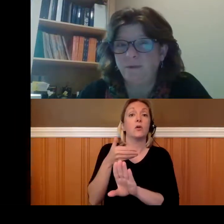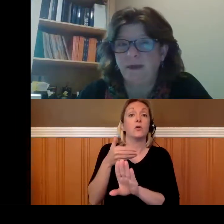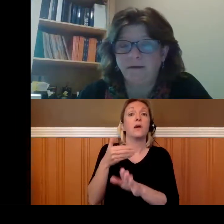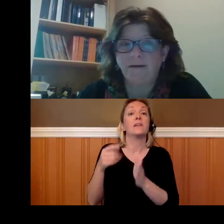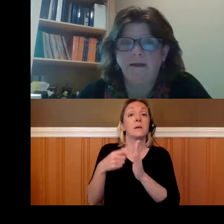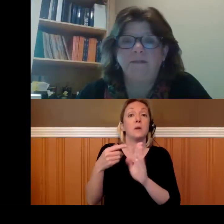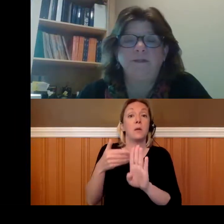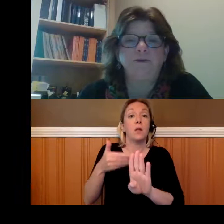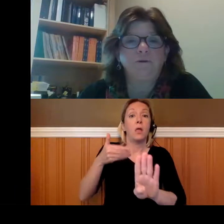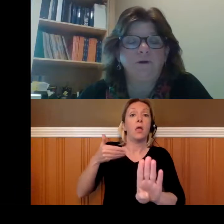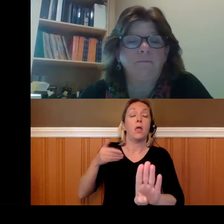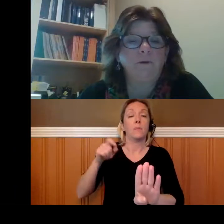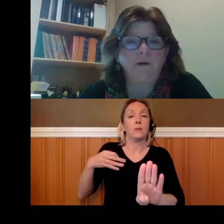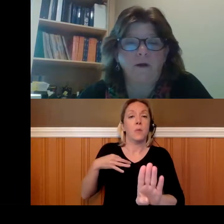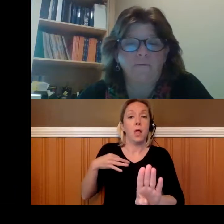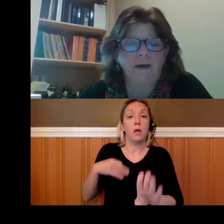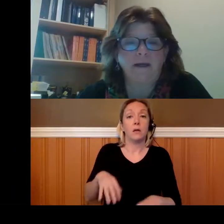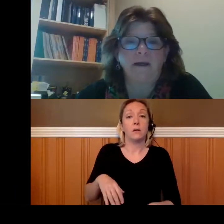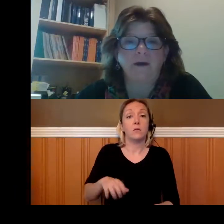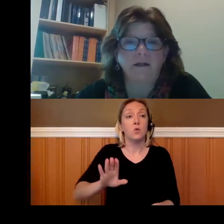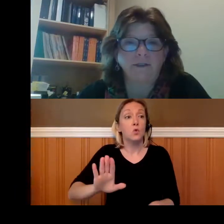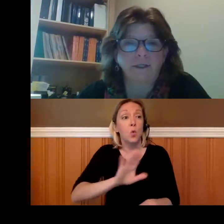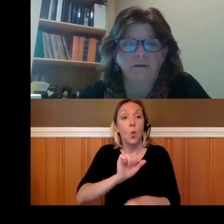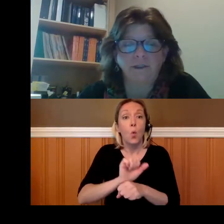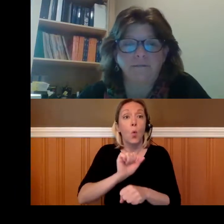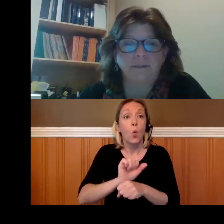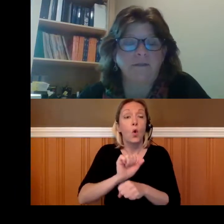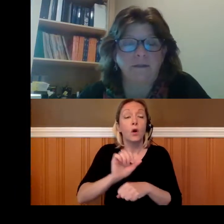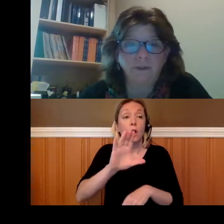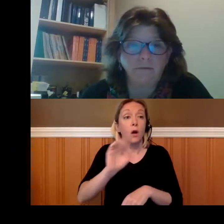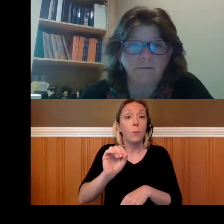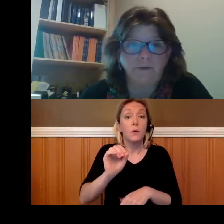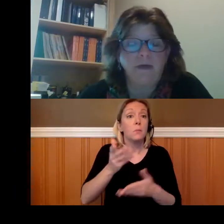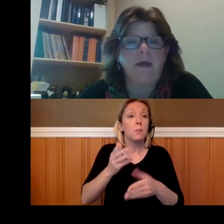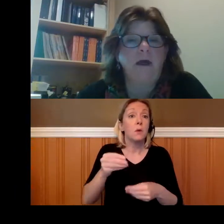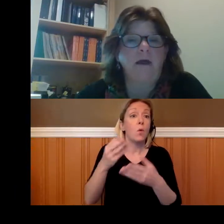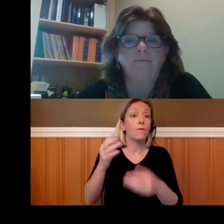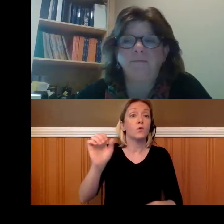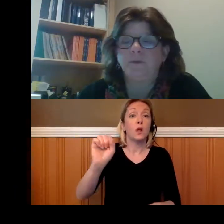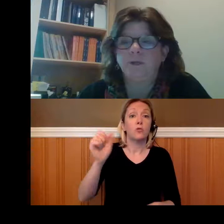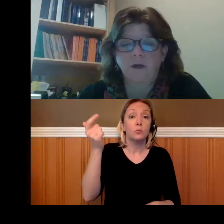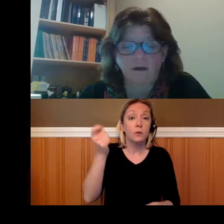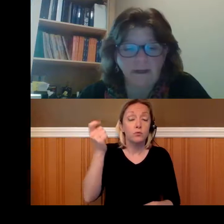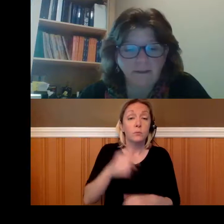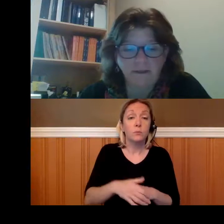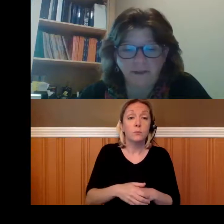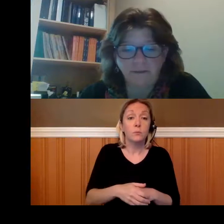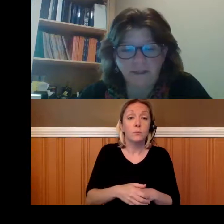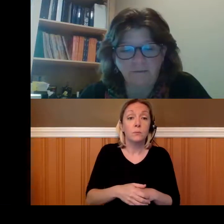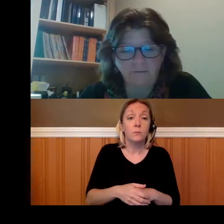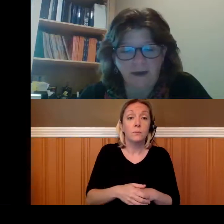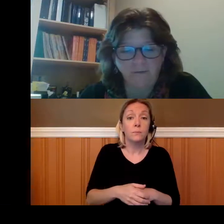your employer offer any kind of college scholarships? Some do. We talk about scholarships that can be found